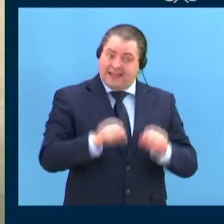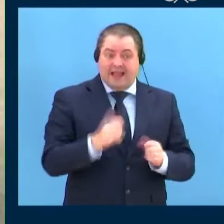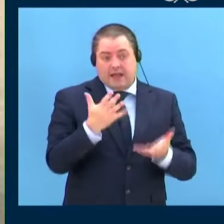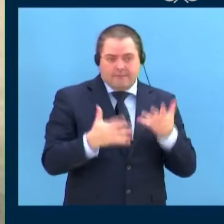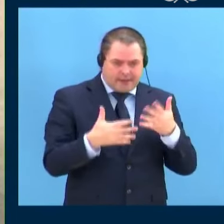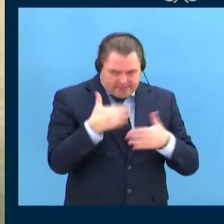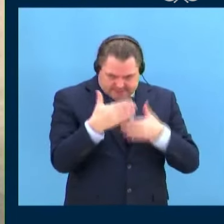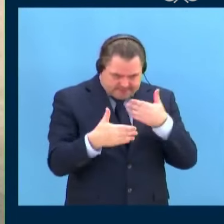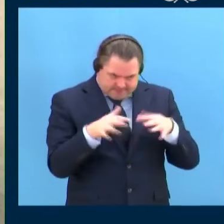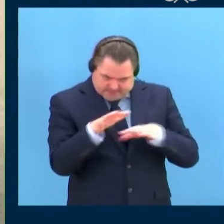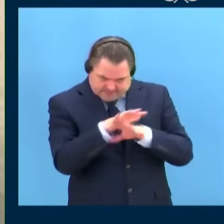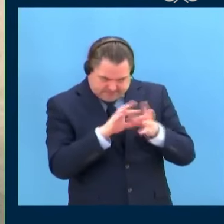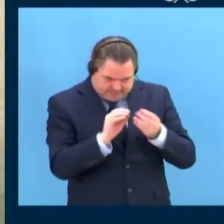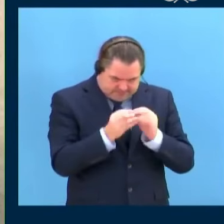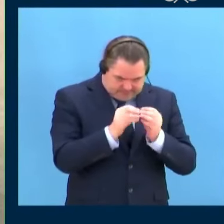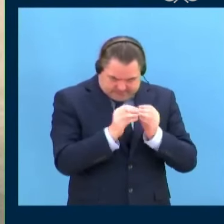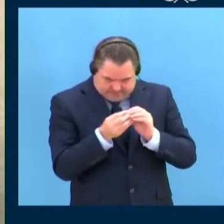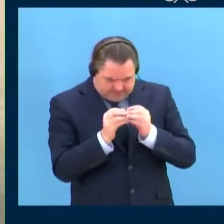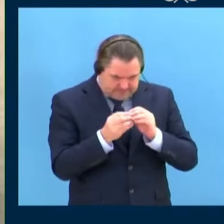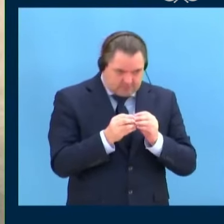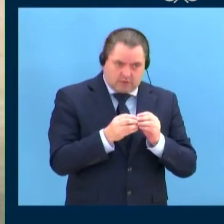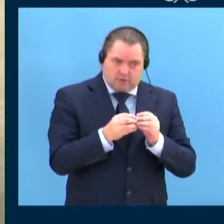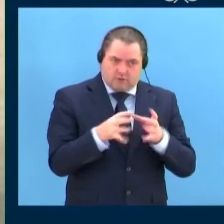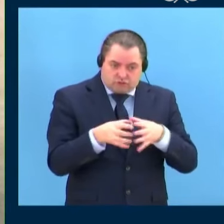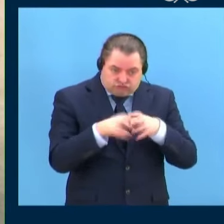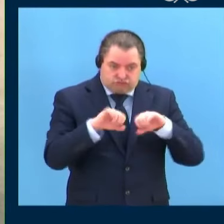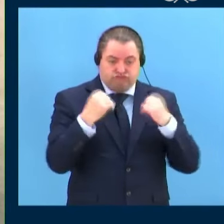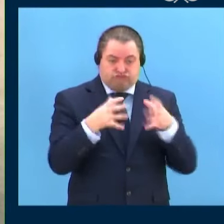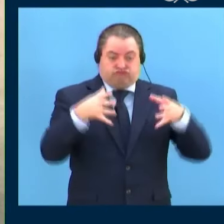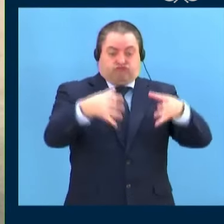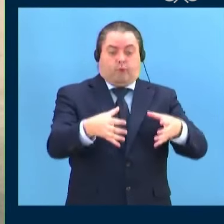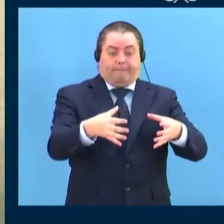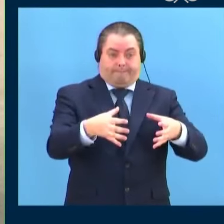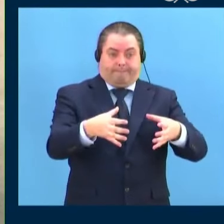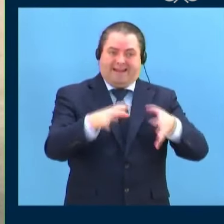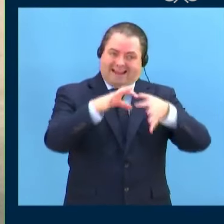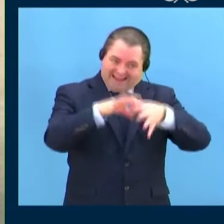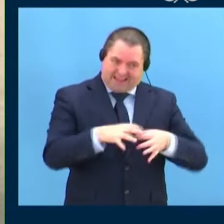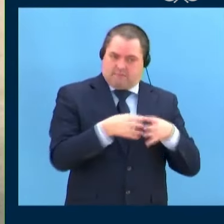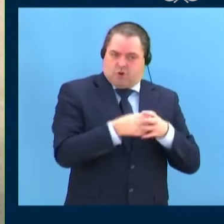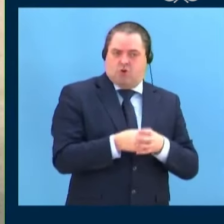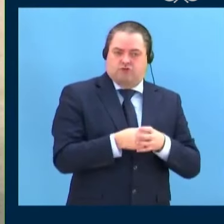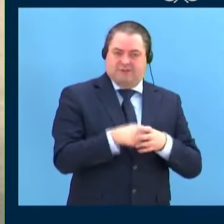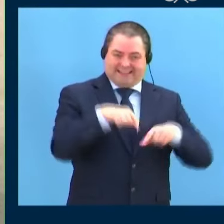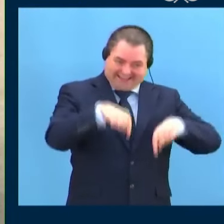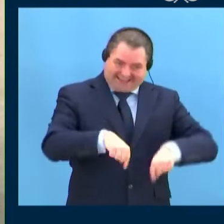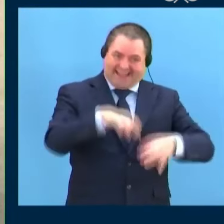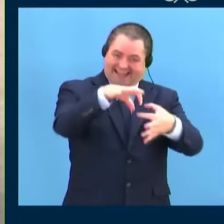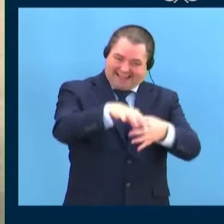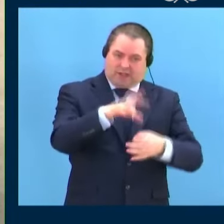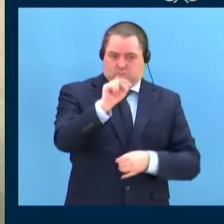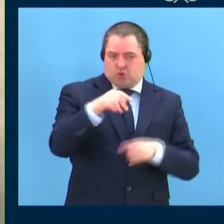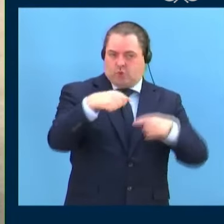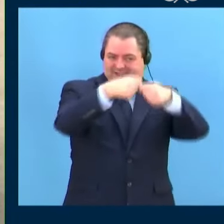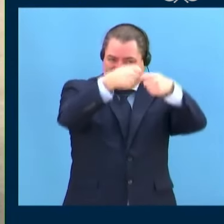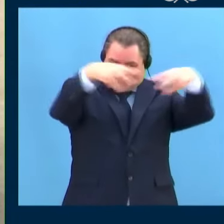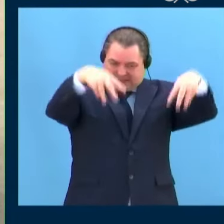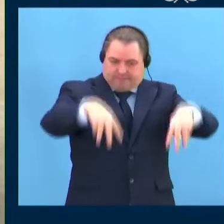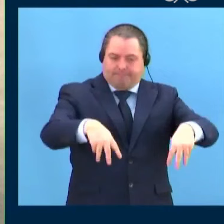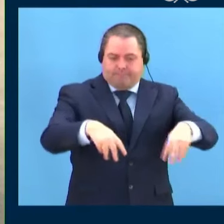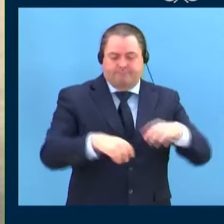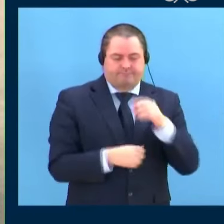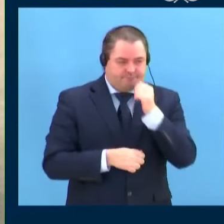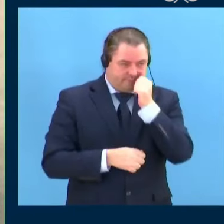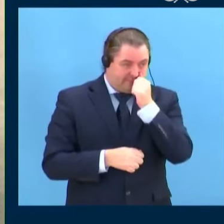of a major group platform for minorities. My final recommendation would be to ensure